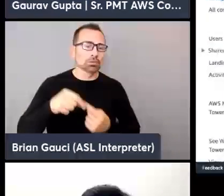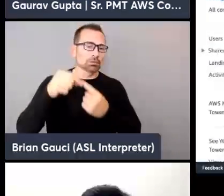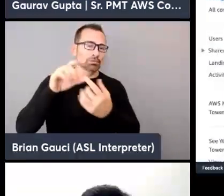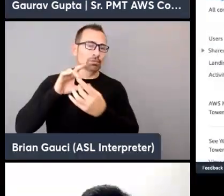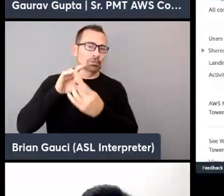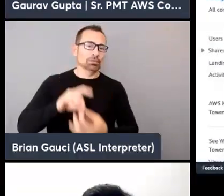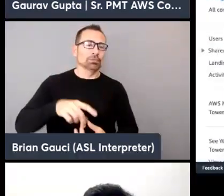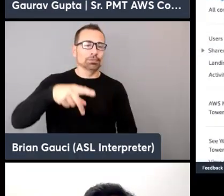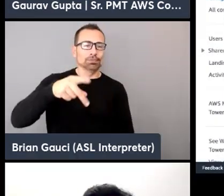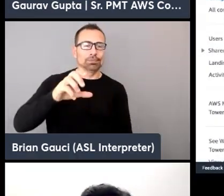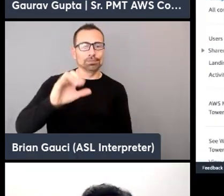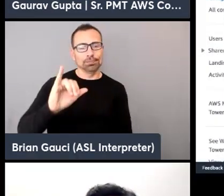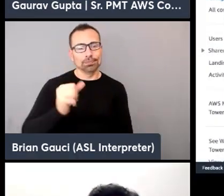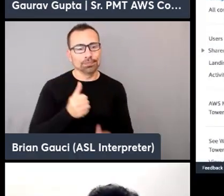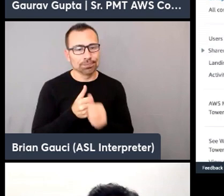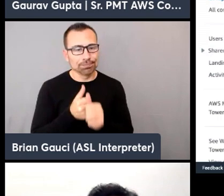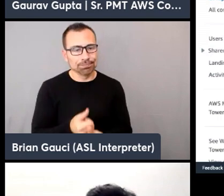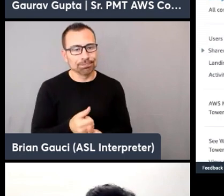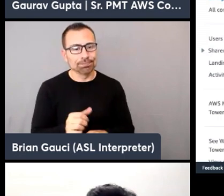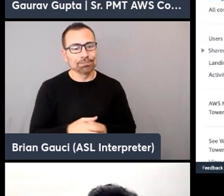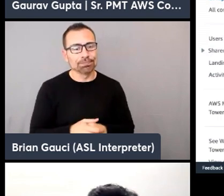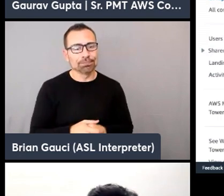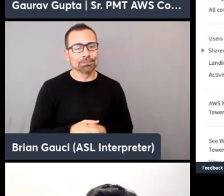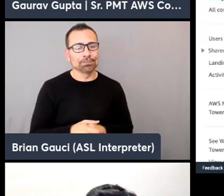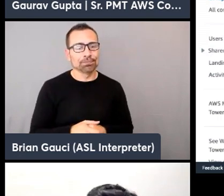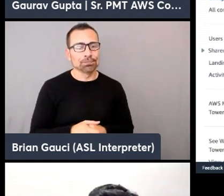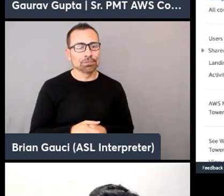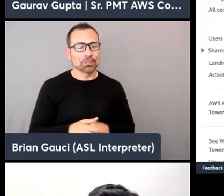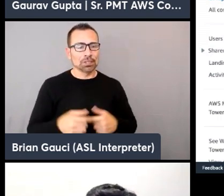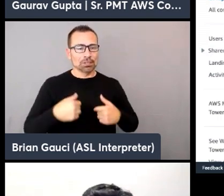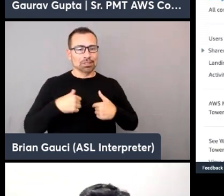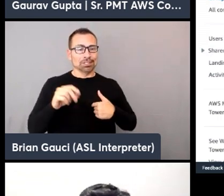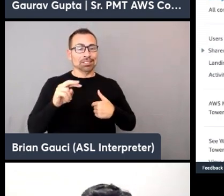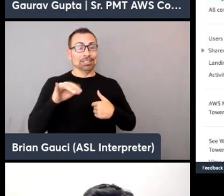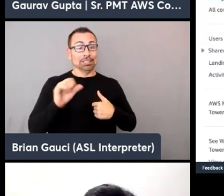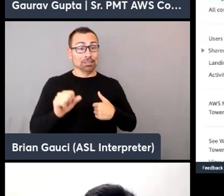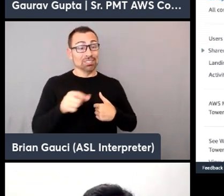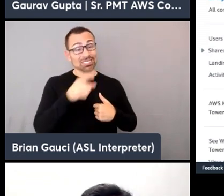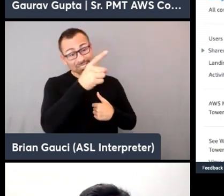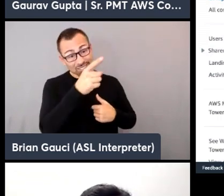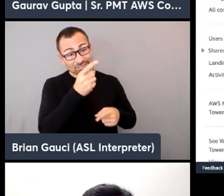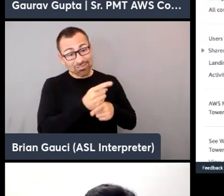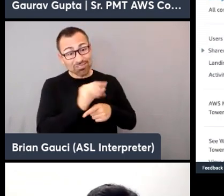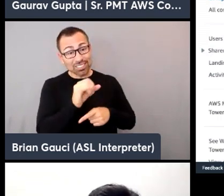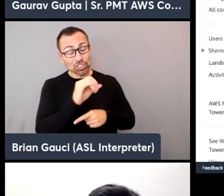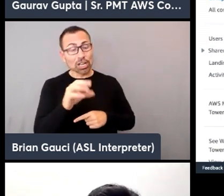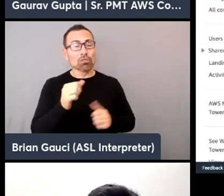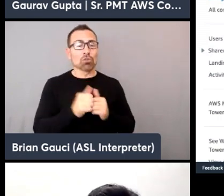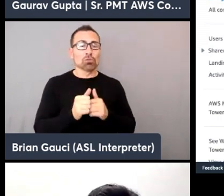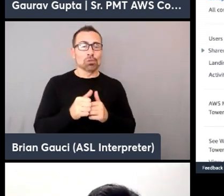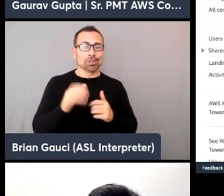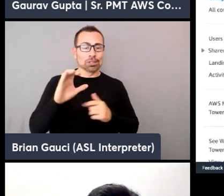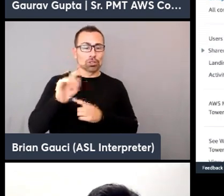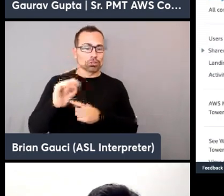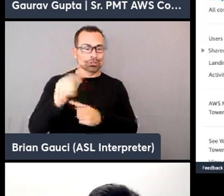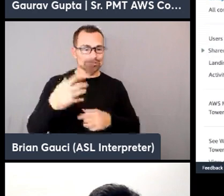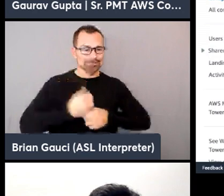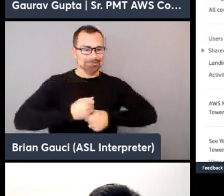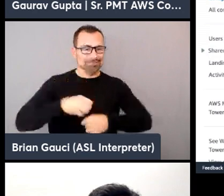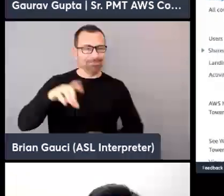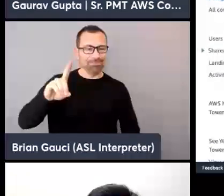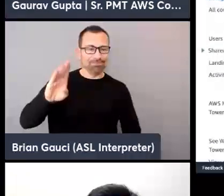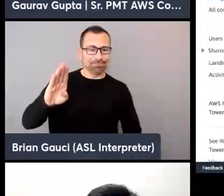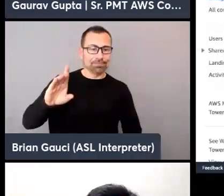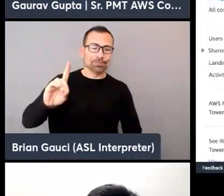this is really exciting. Yeah, and Jeff, you're absolutely right there, because I mean, with Control Tower, you get that dashboard. So you get